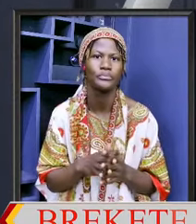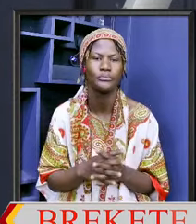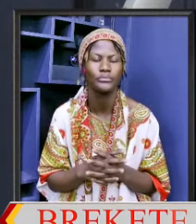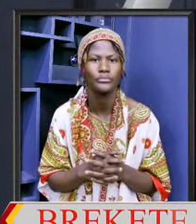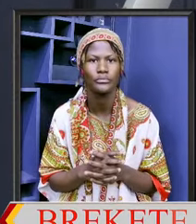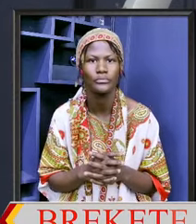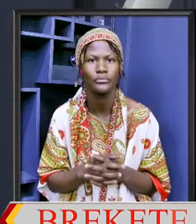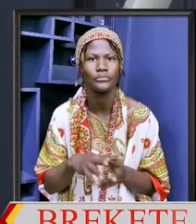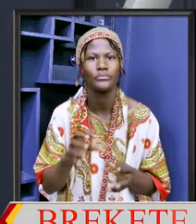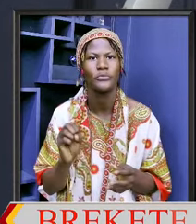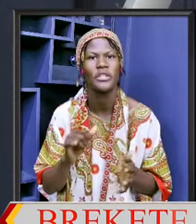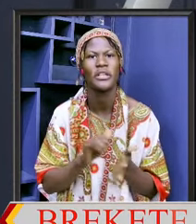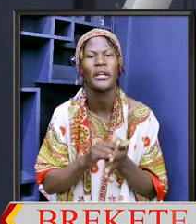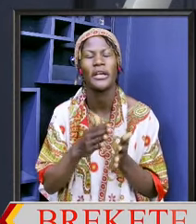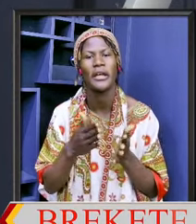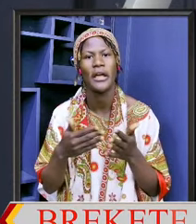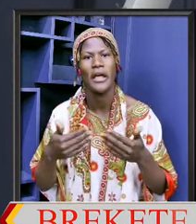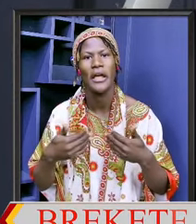Bishop will get tail.